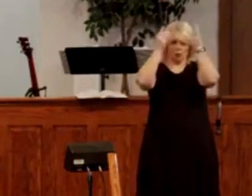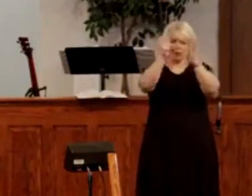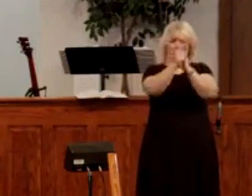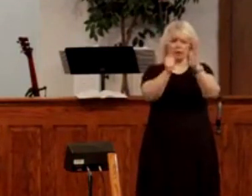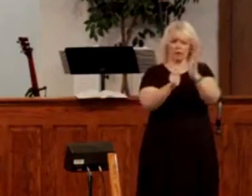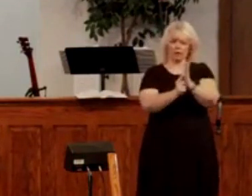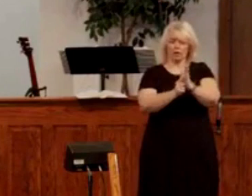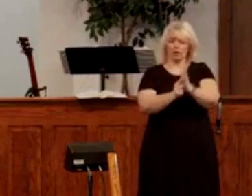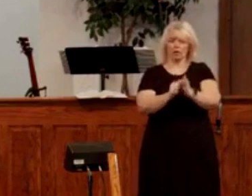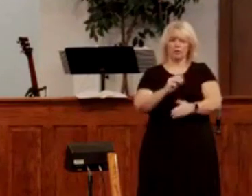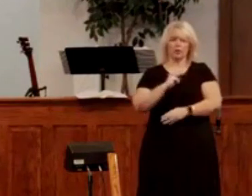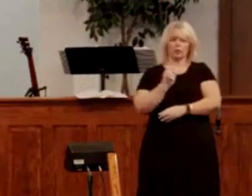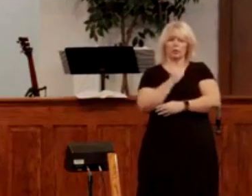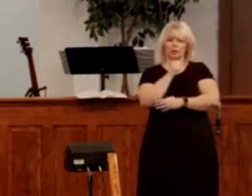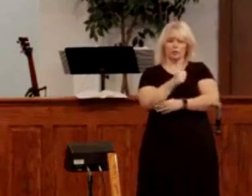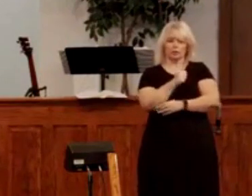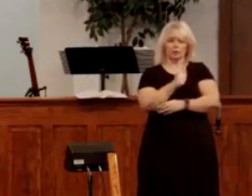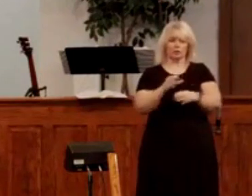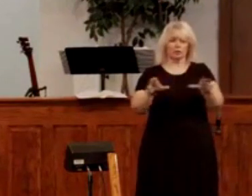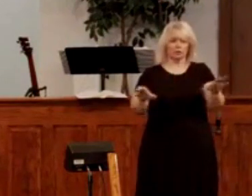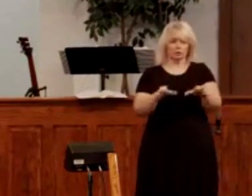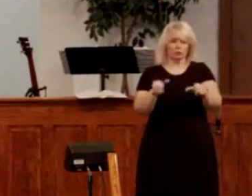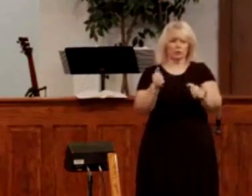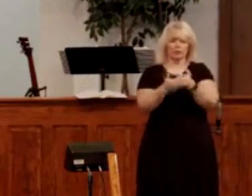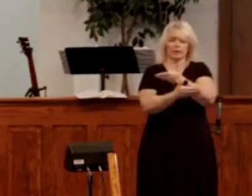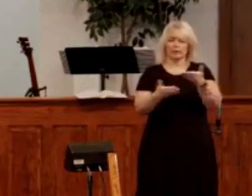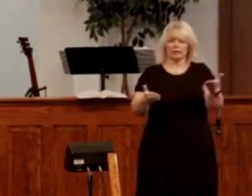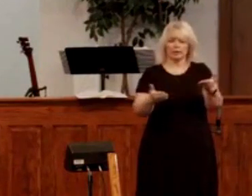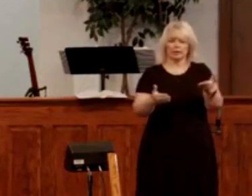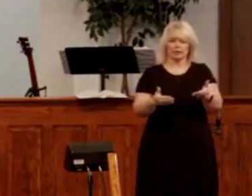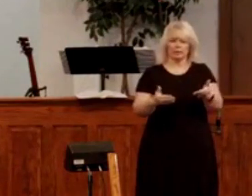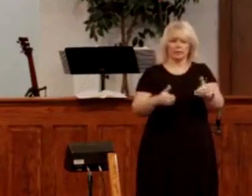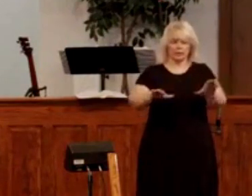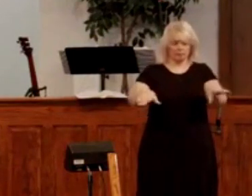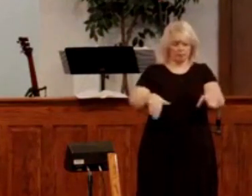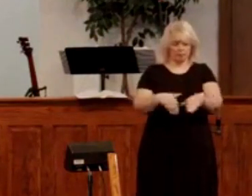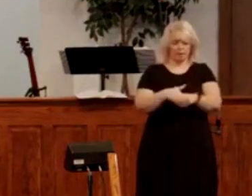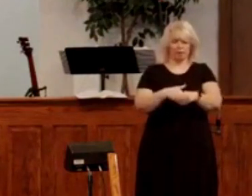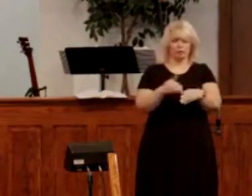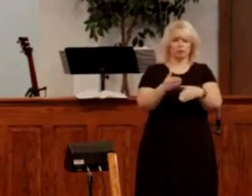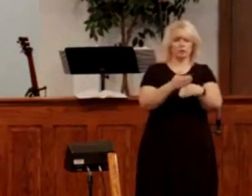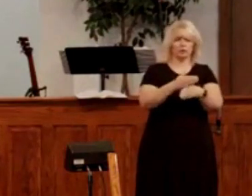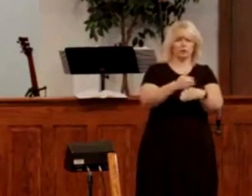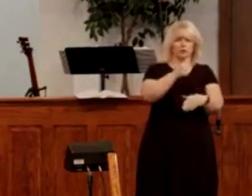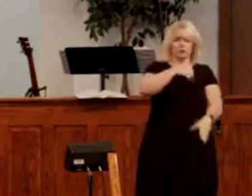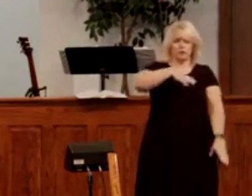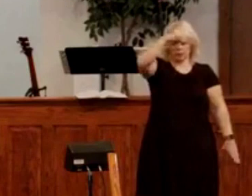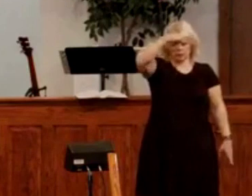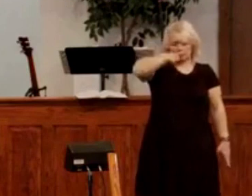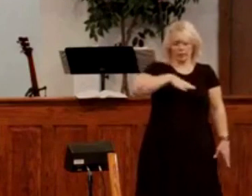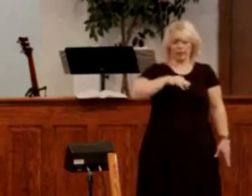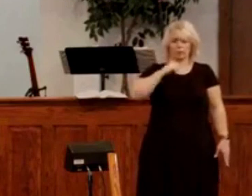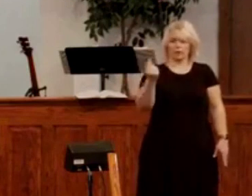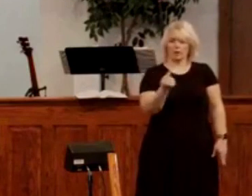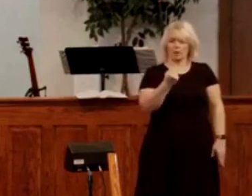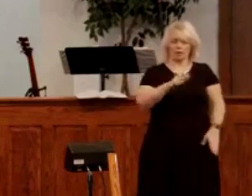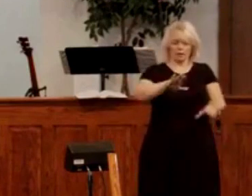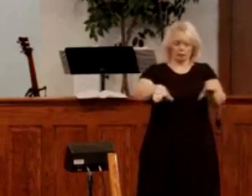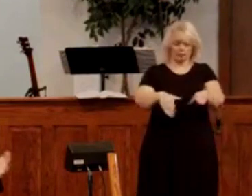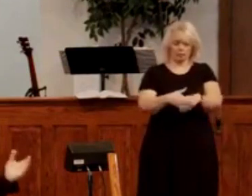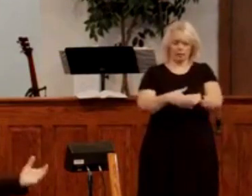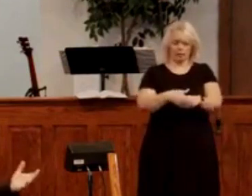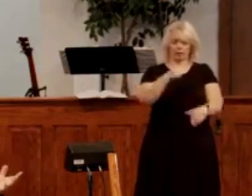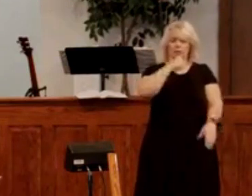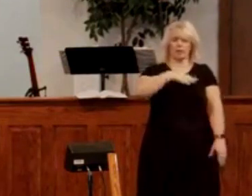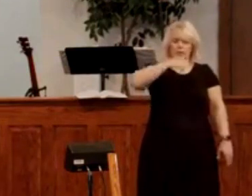right? We don't do anything but heterosexual marriages in this church. That's it, and we never will. We will only marry a man and a woman, and it'll only